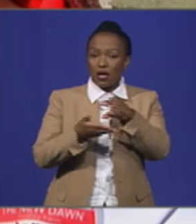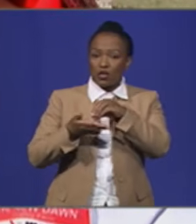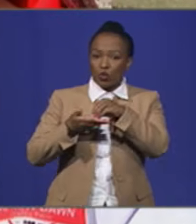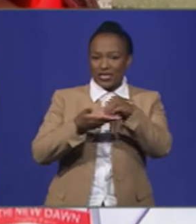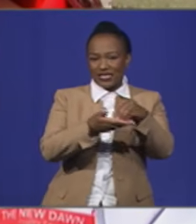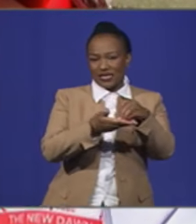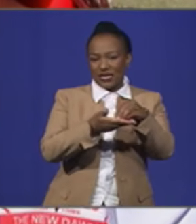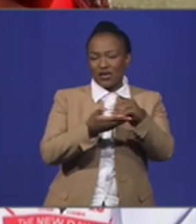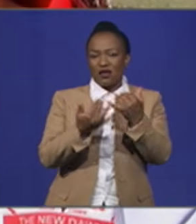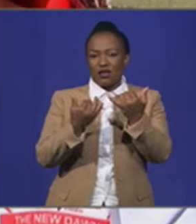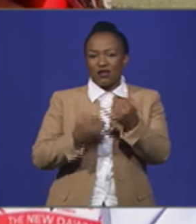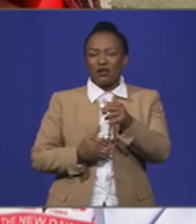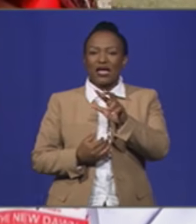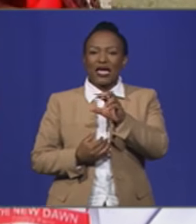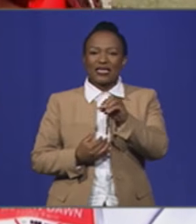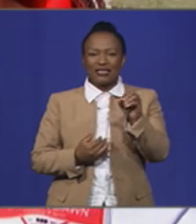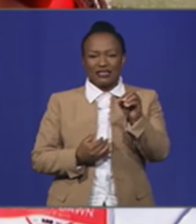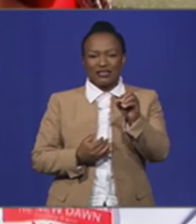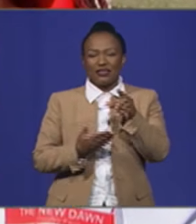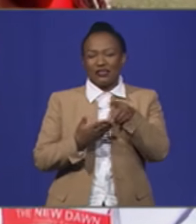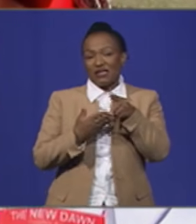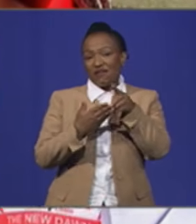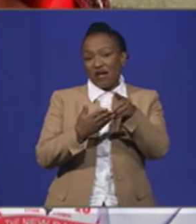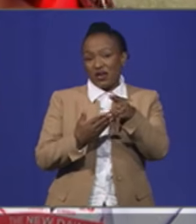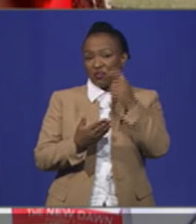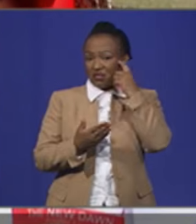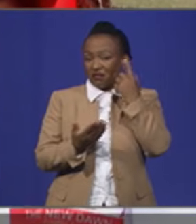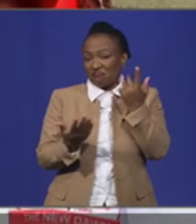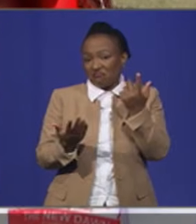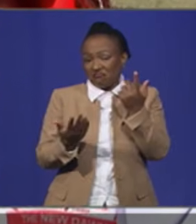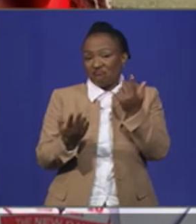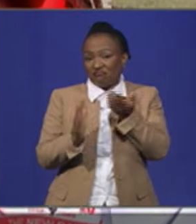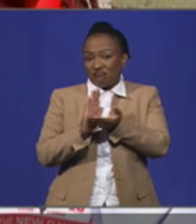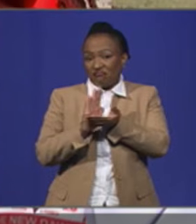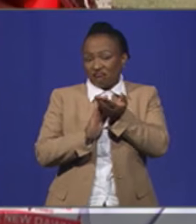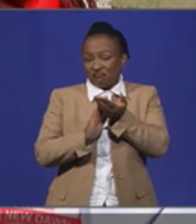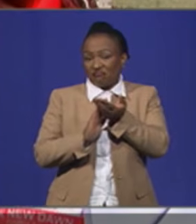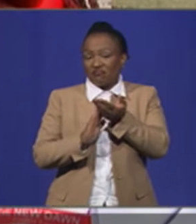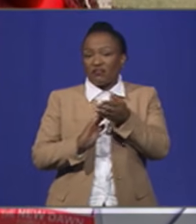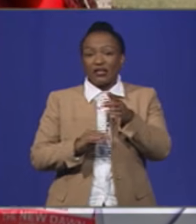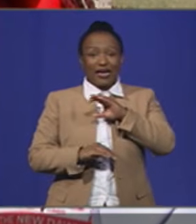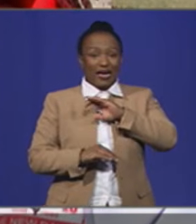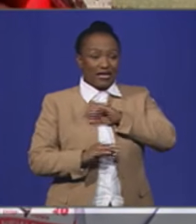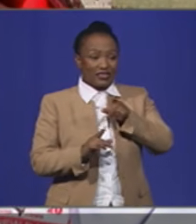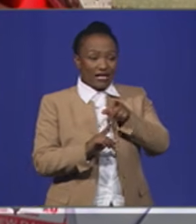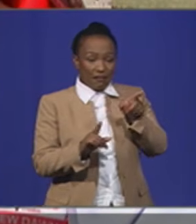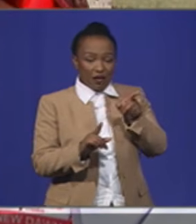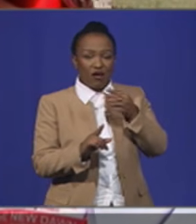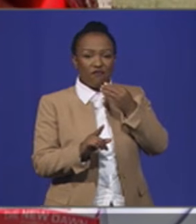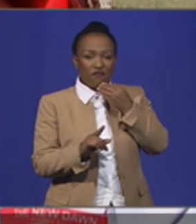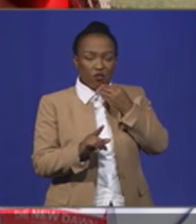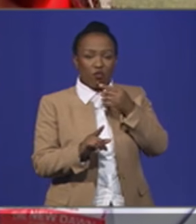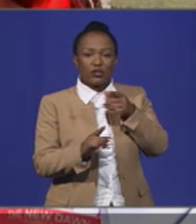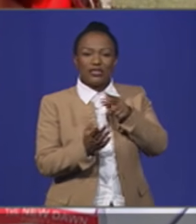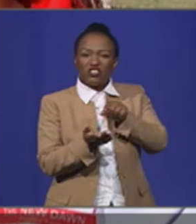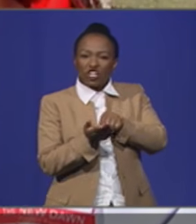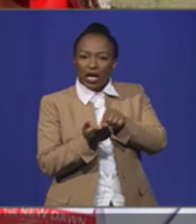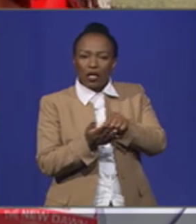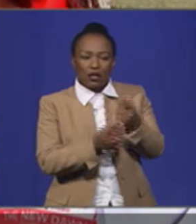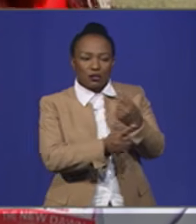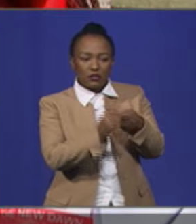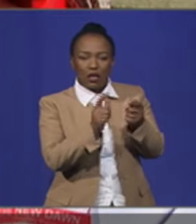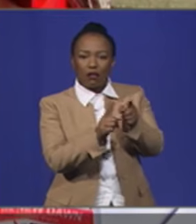re ba re fa ka 800 delivery then e tlo ya godimo. Ge re išetša le di-customer tša rena dijo dikgogo tša rena